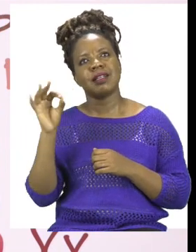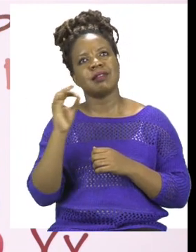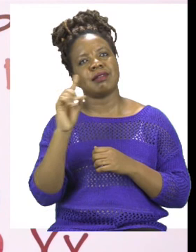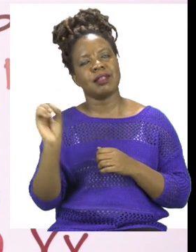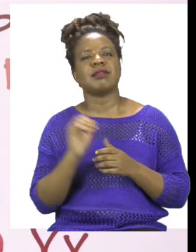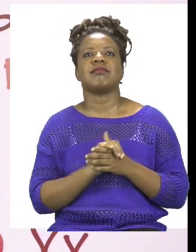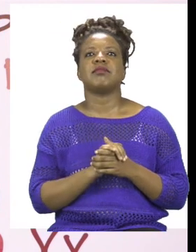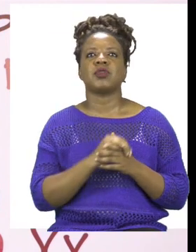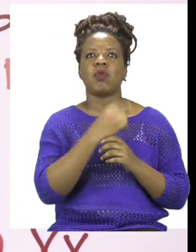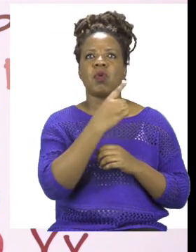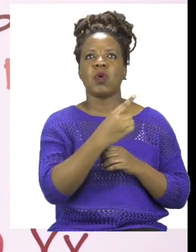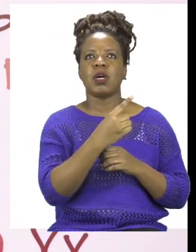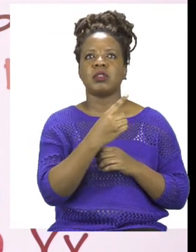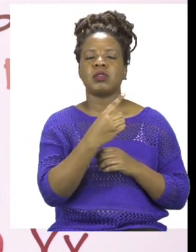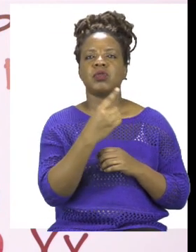us begin.